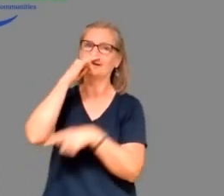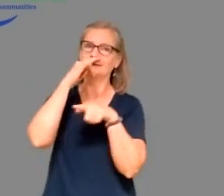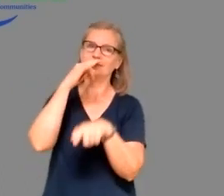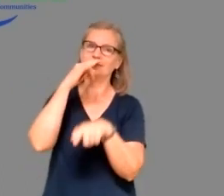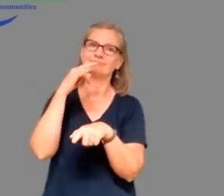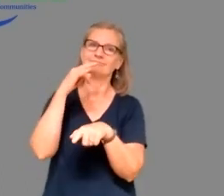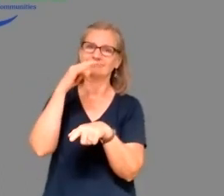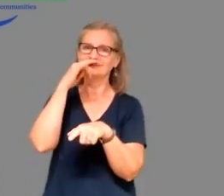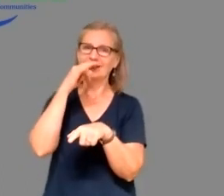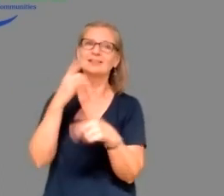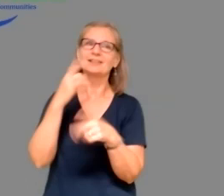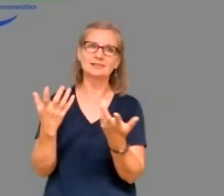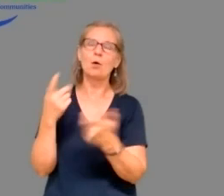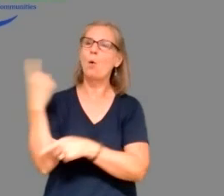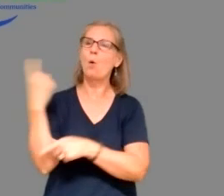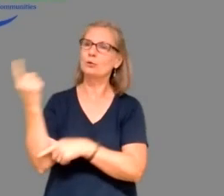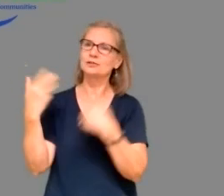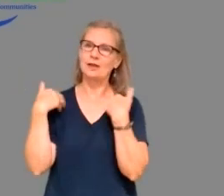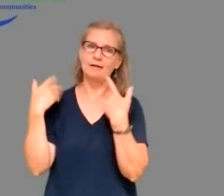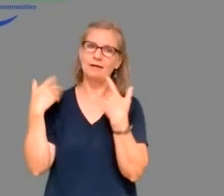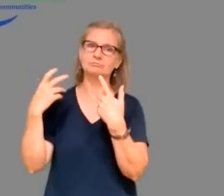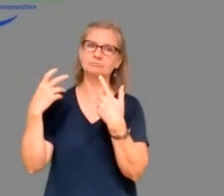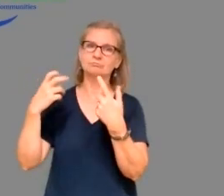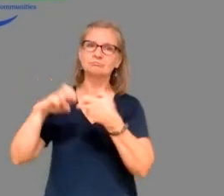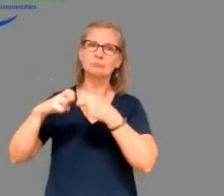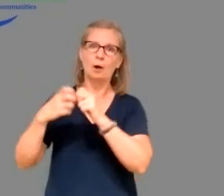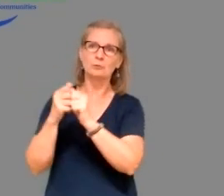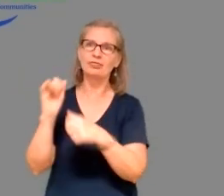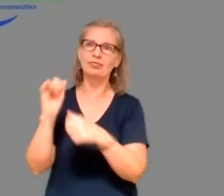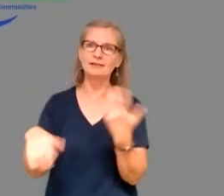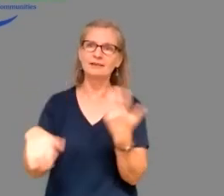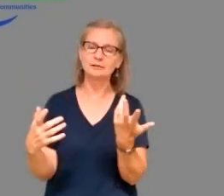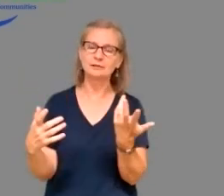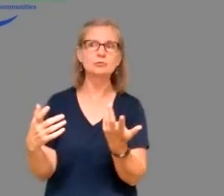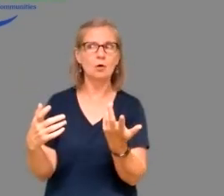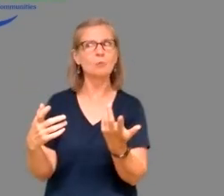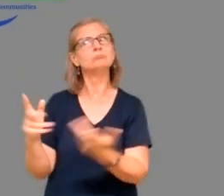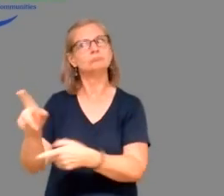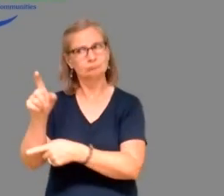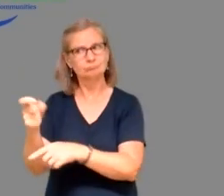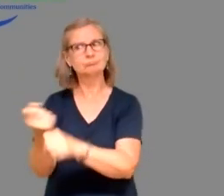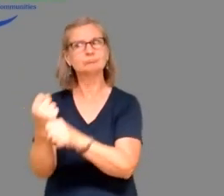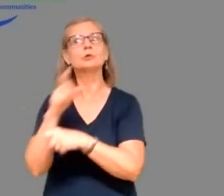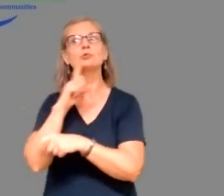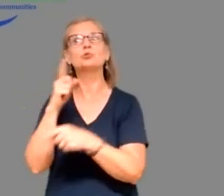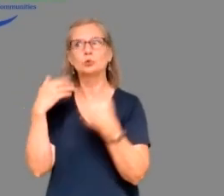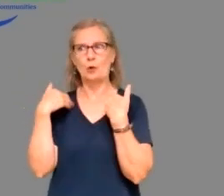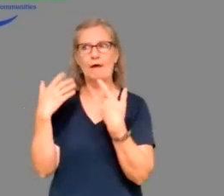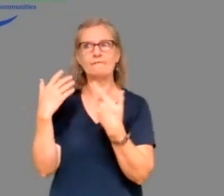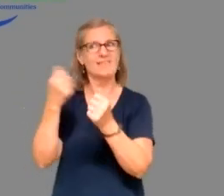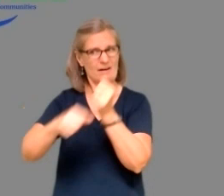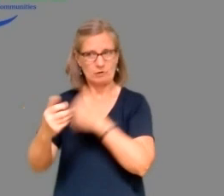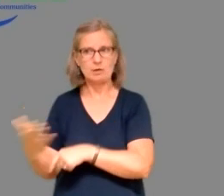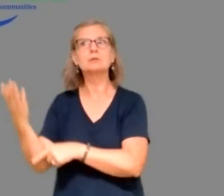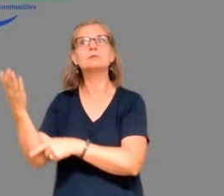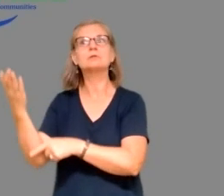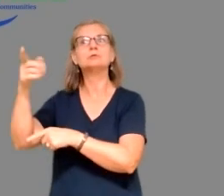they certainly need a lot of help in making sure that they've got everything that they need to follow through with some of that advice. No,